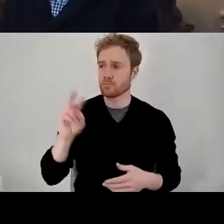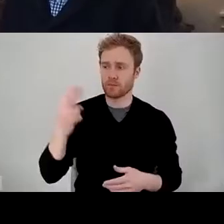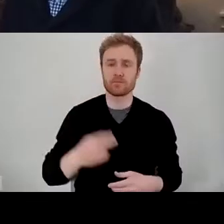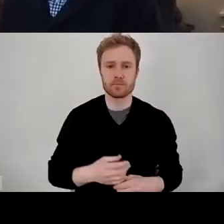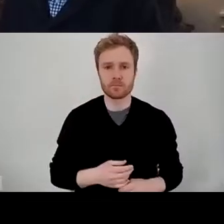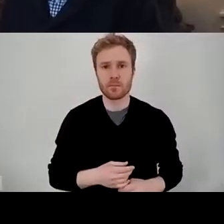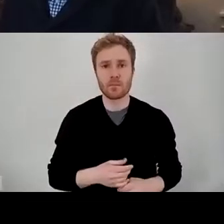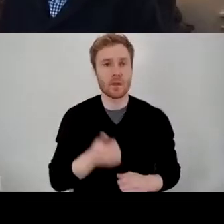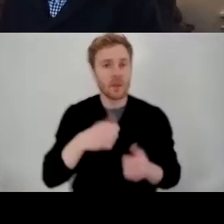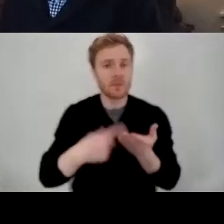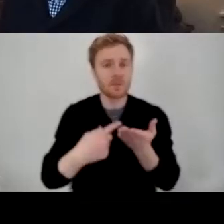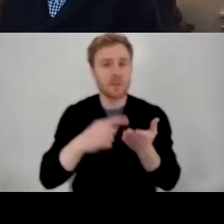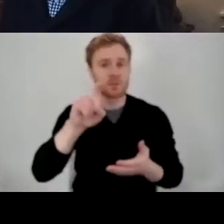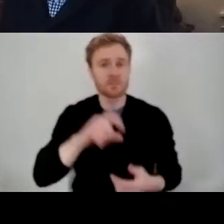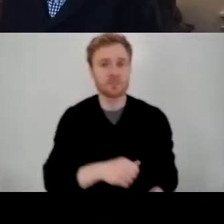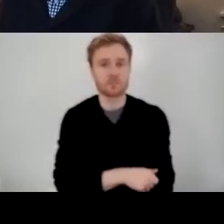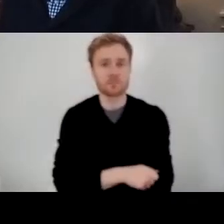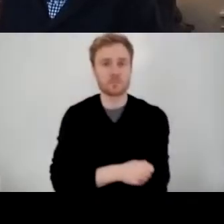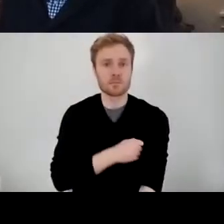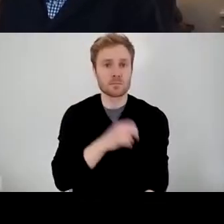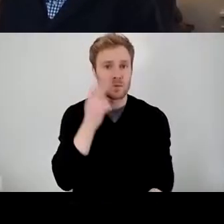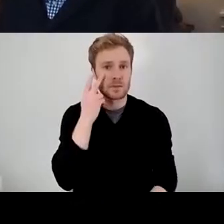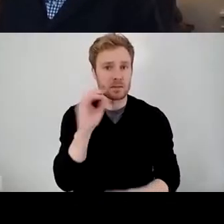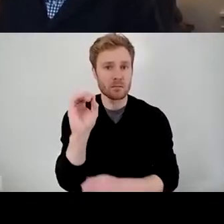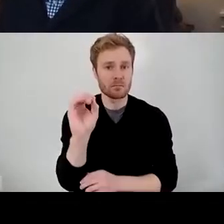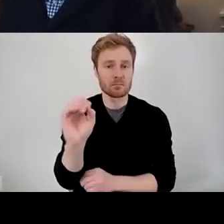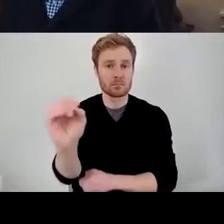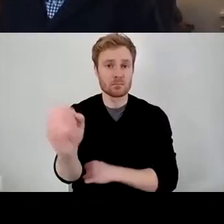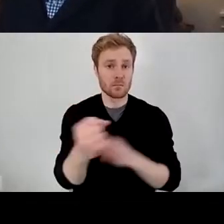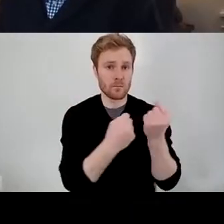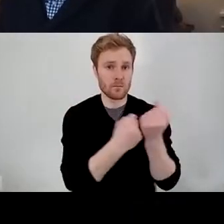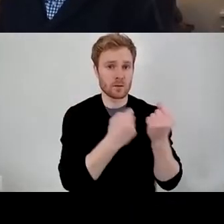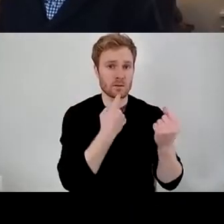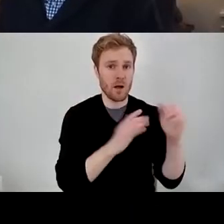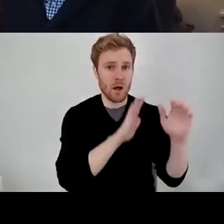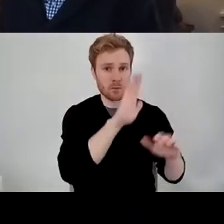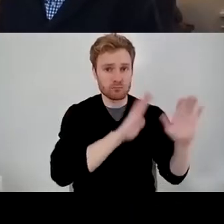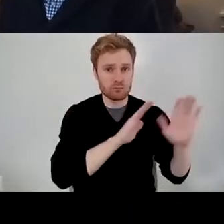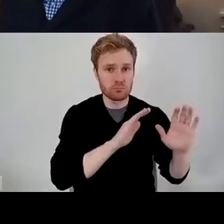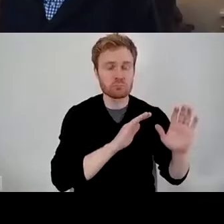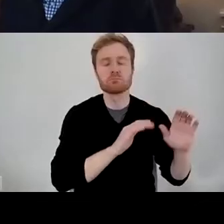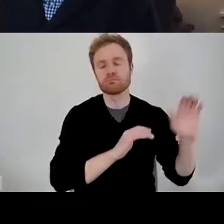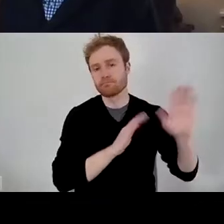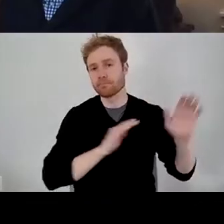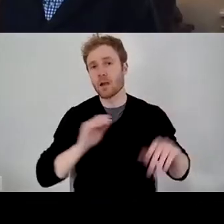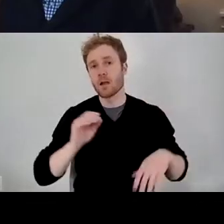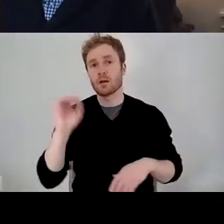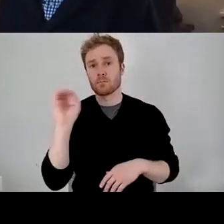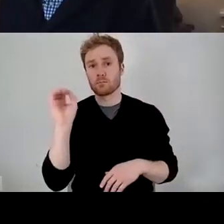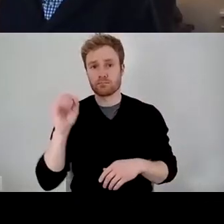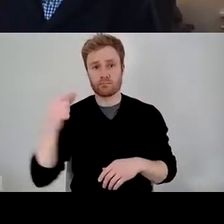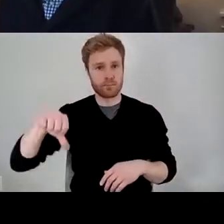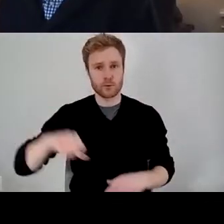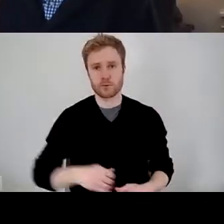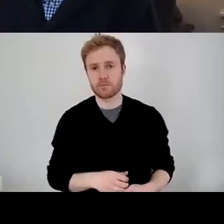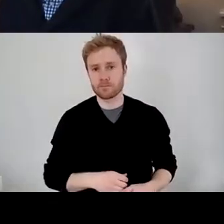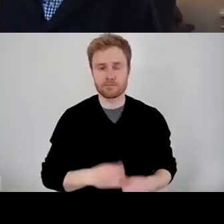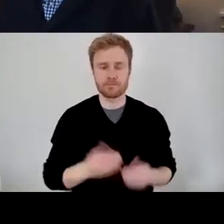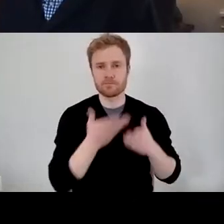services to allow for continuation of services for ongoing projects previously assigned under the existing